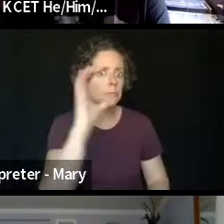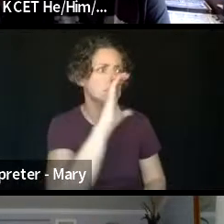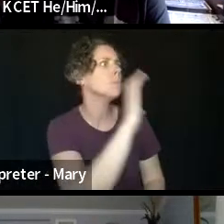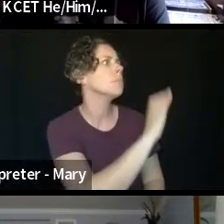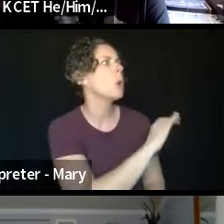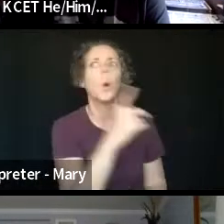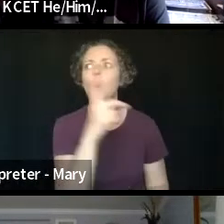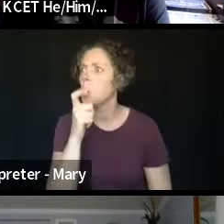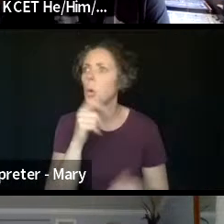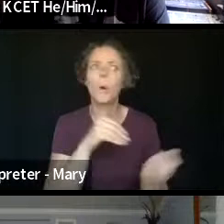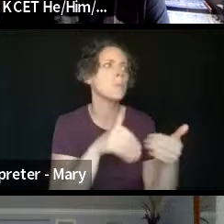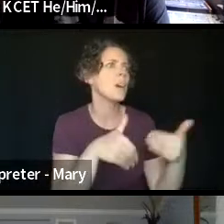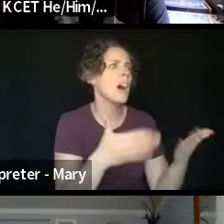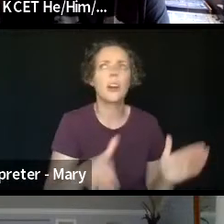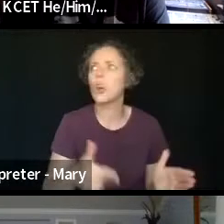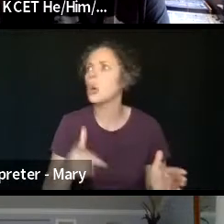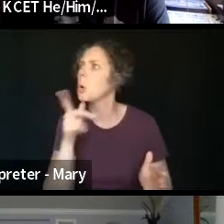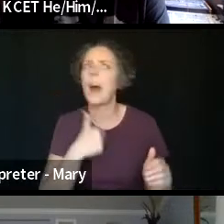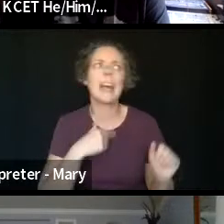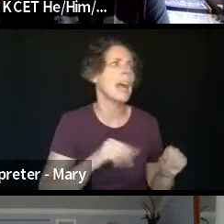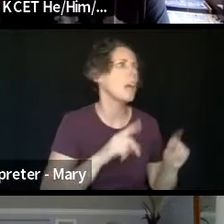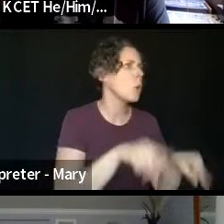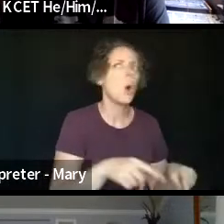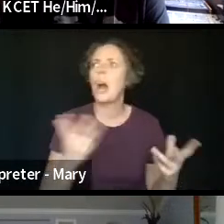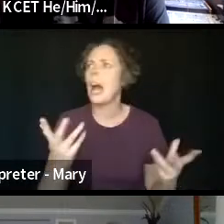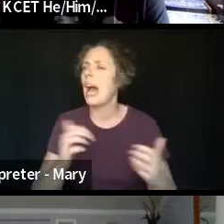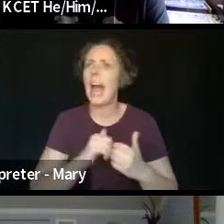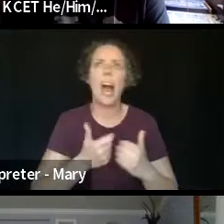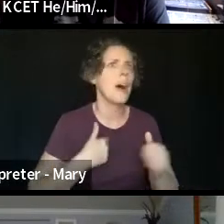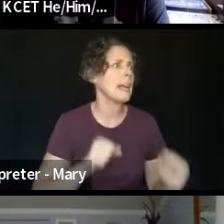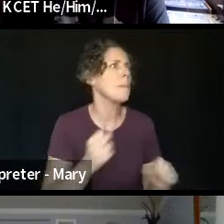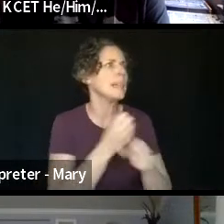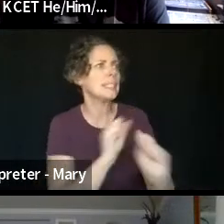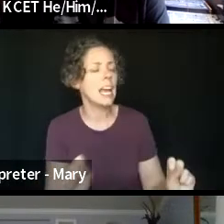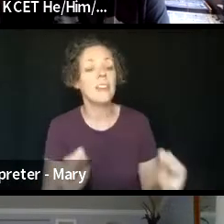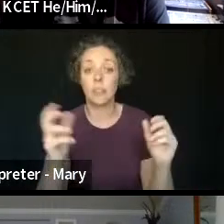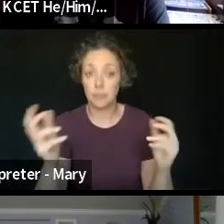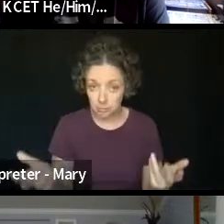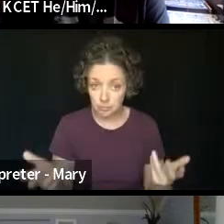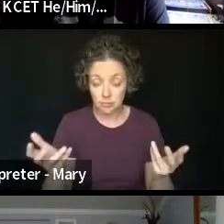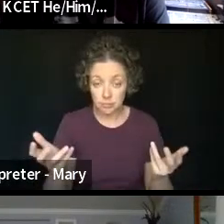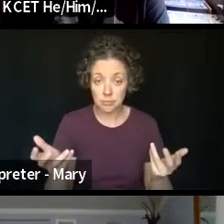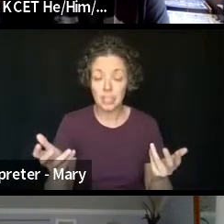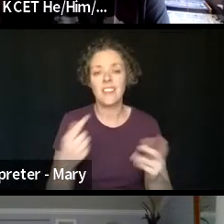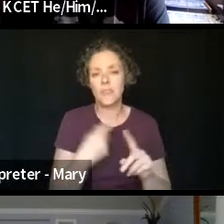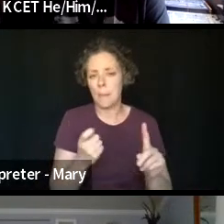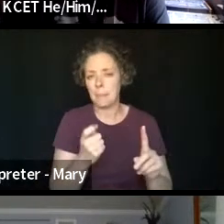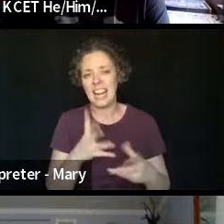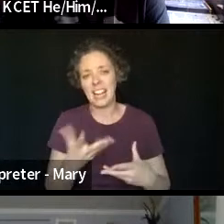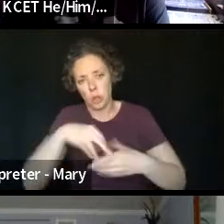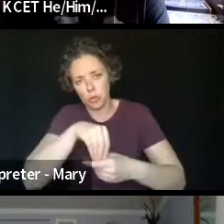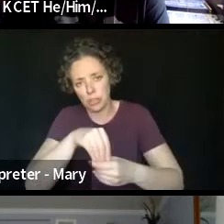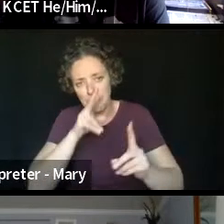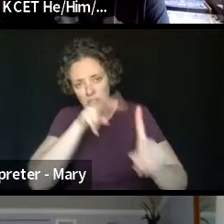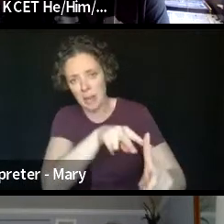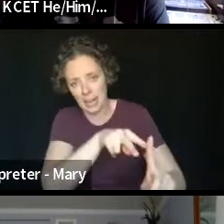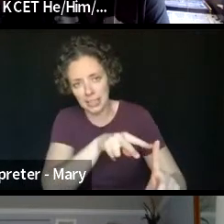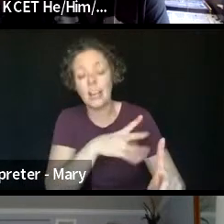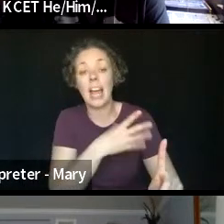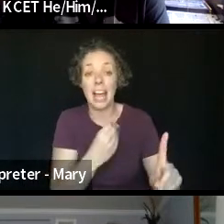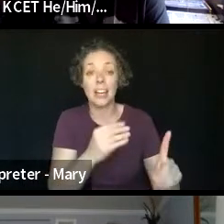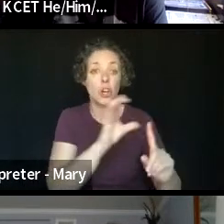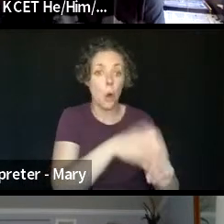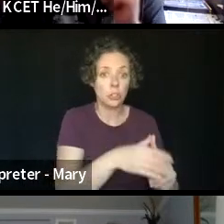their patients to for referrals and get people that are safe from an inclusion standpoint and from a cultural humility